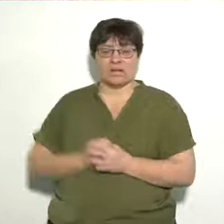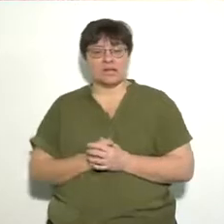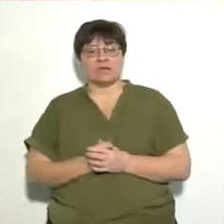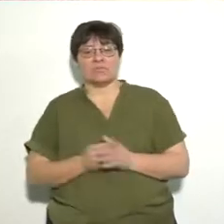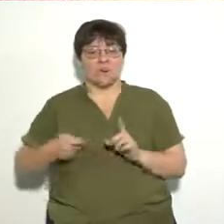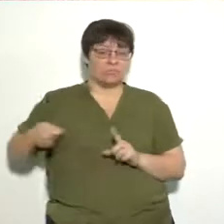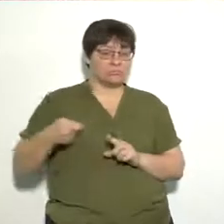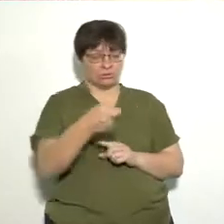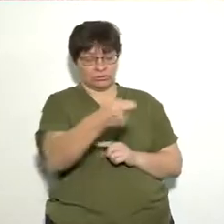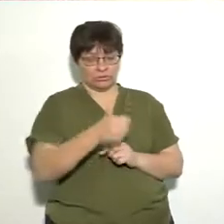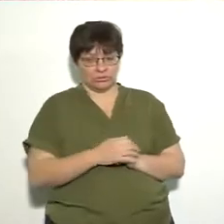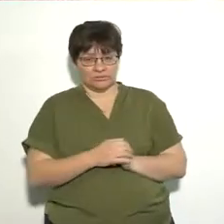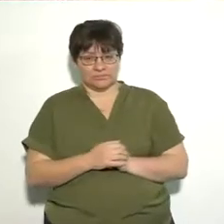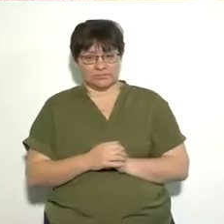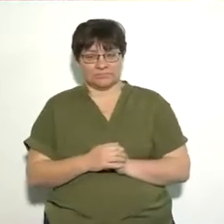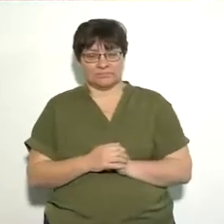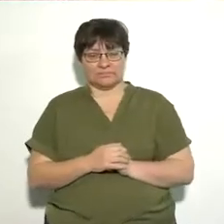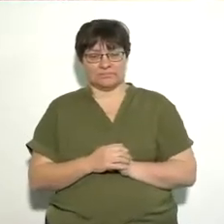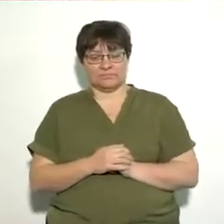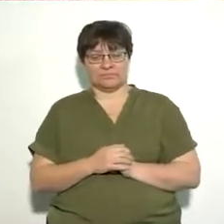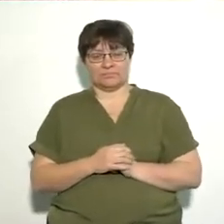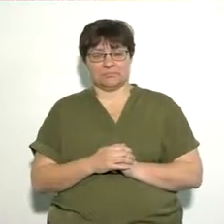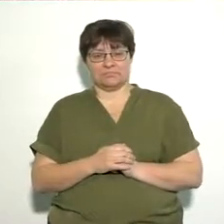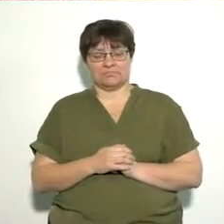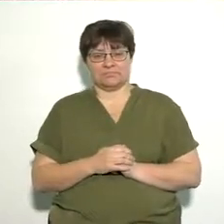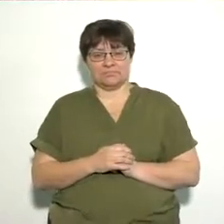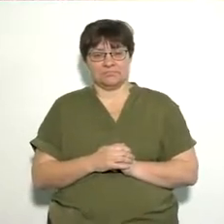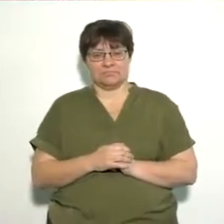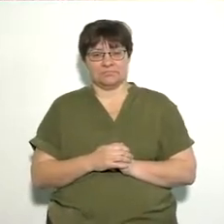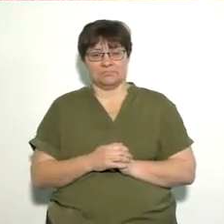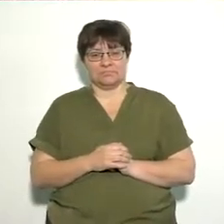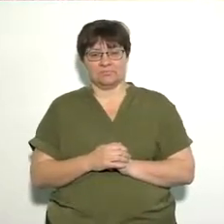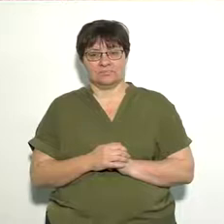And push my skewer across